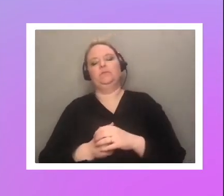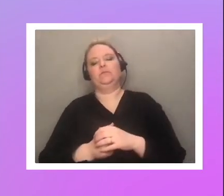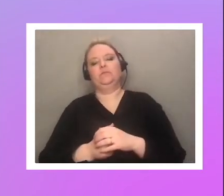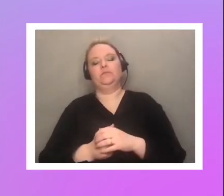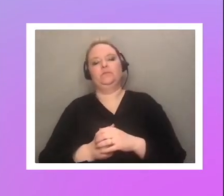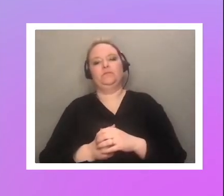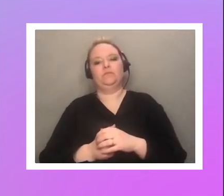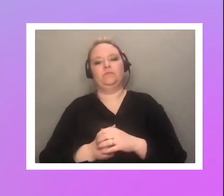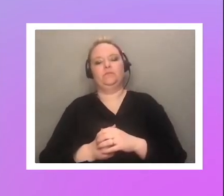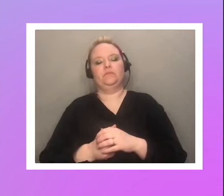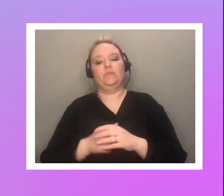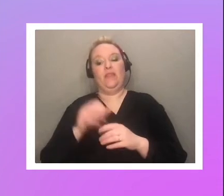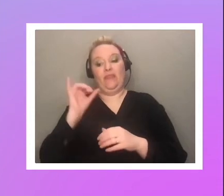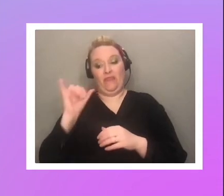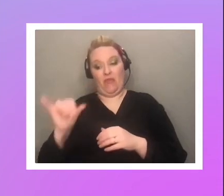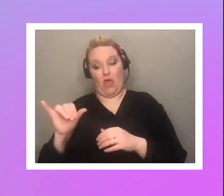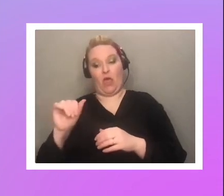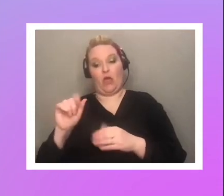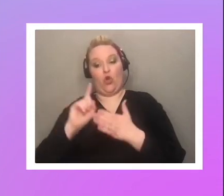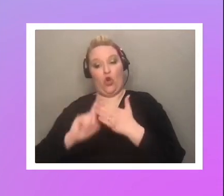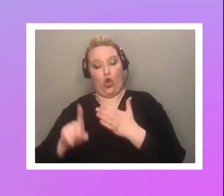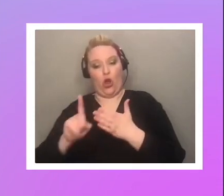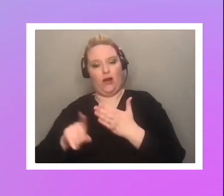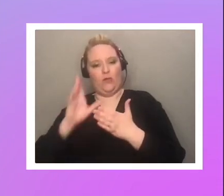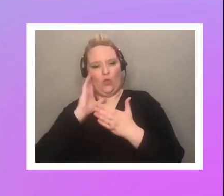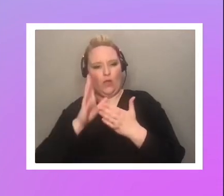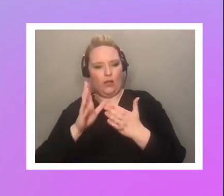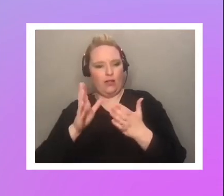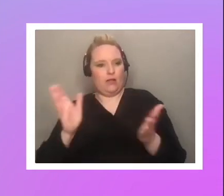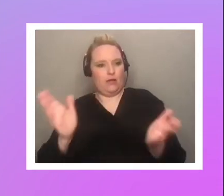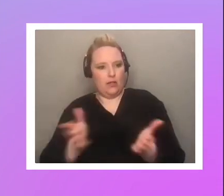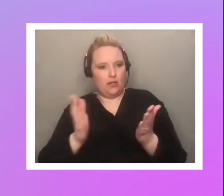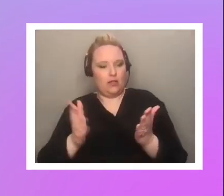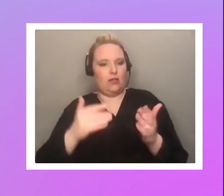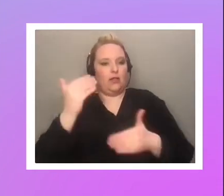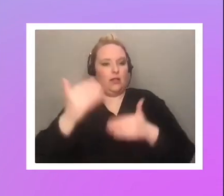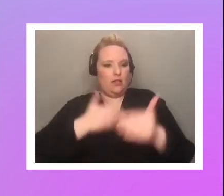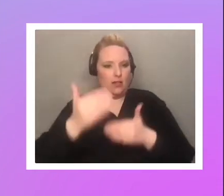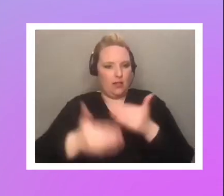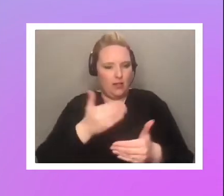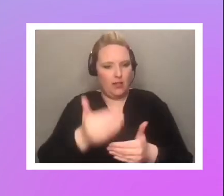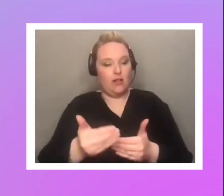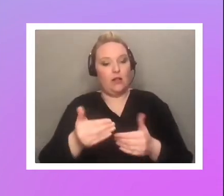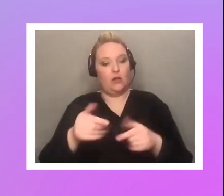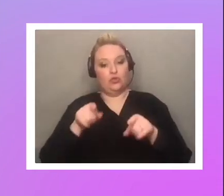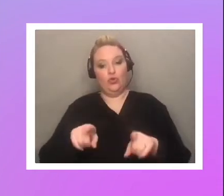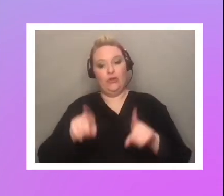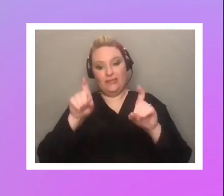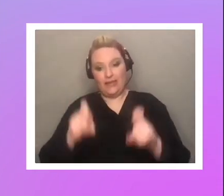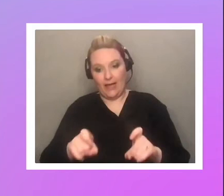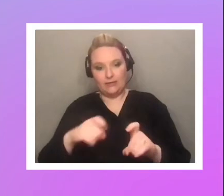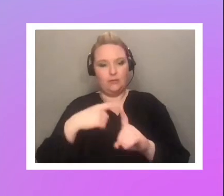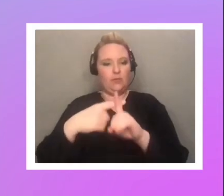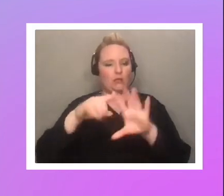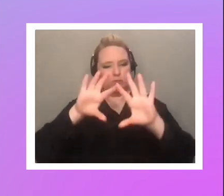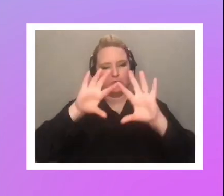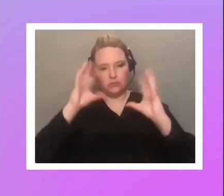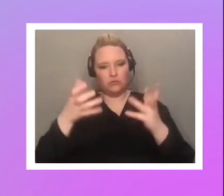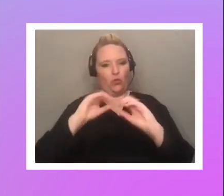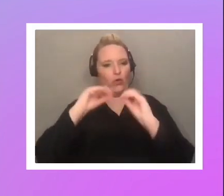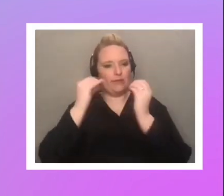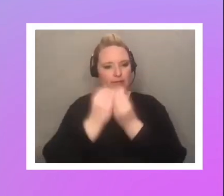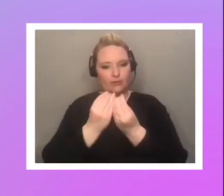to drive the momentum in not only in your testing, but in your organization as a whole. But